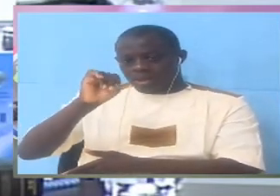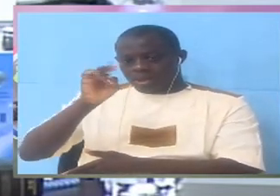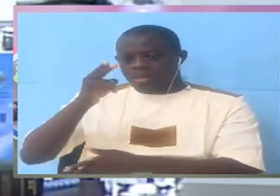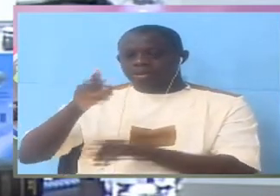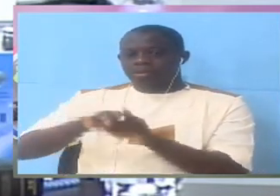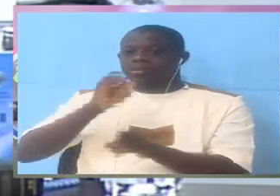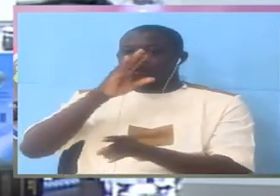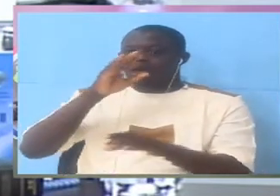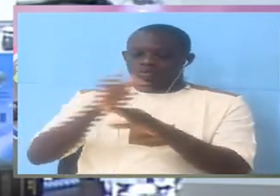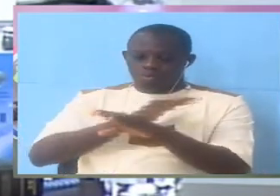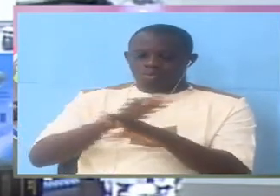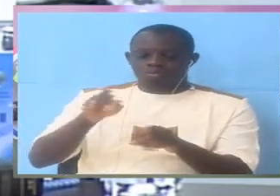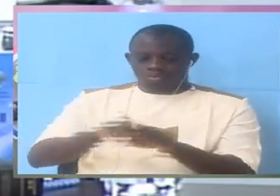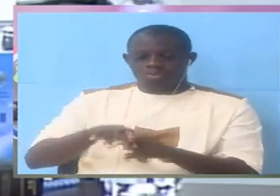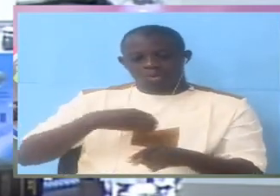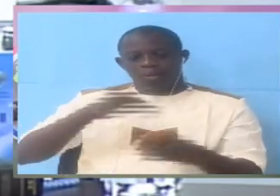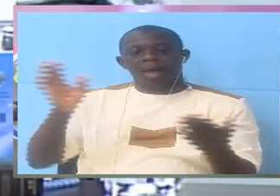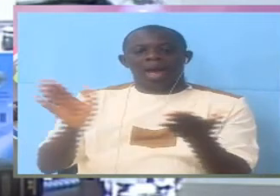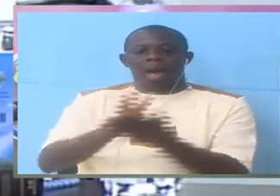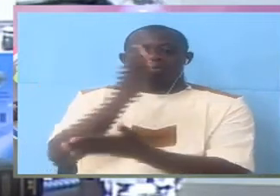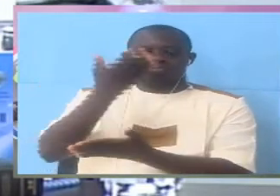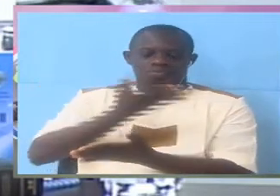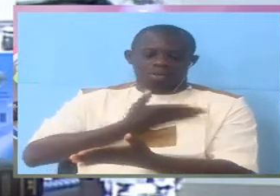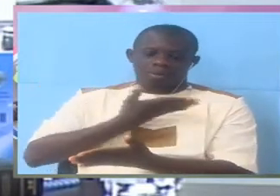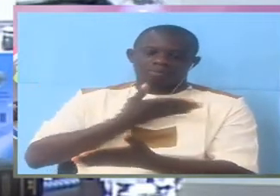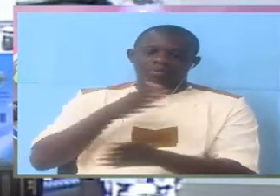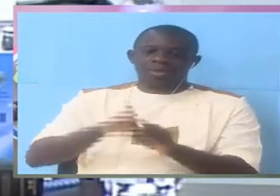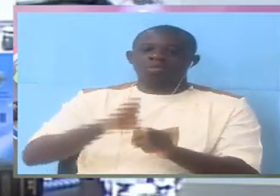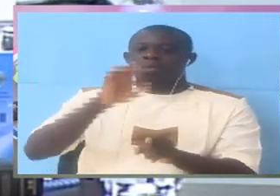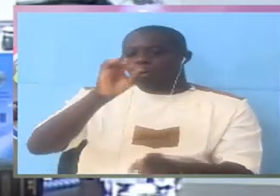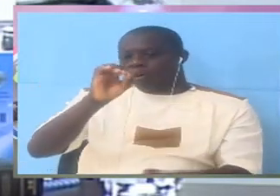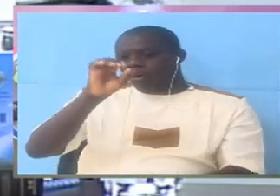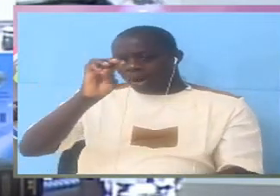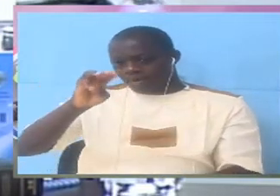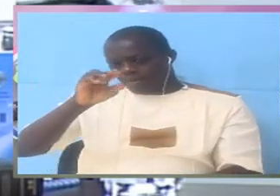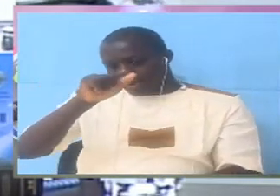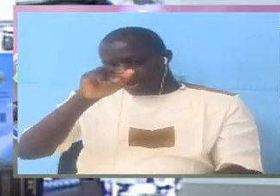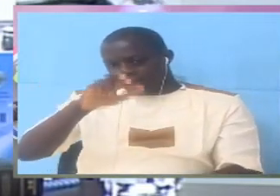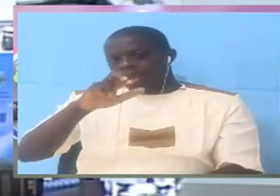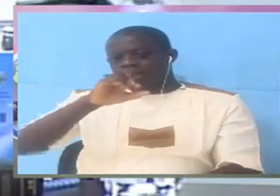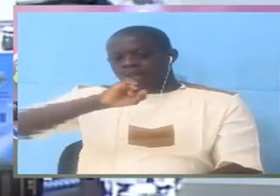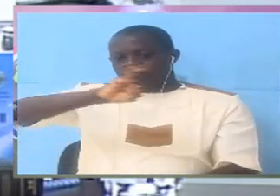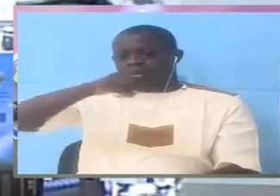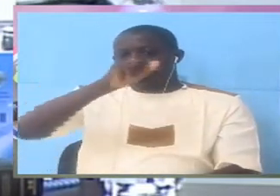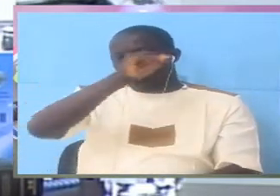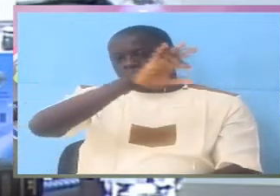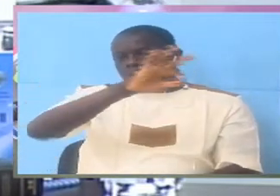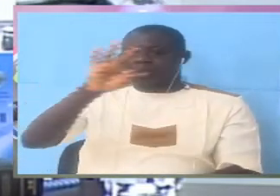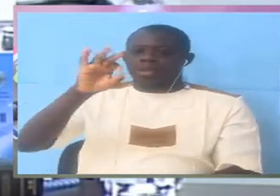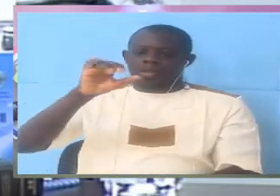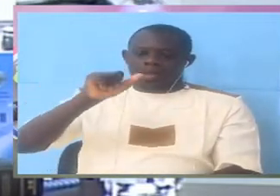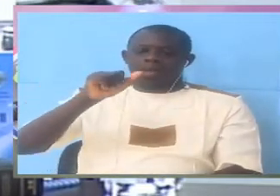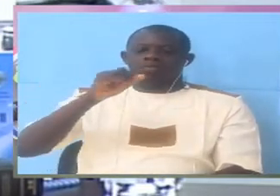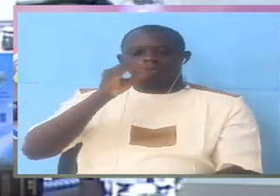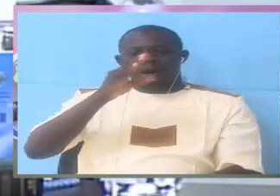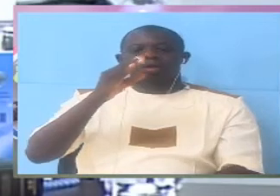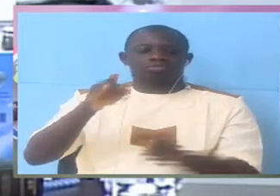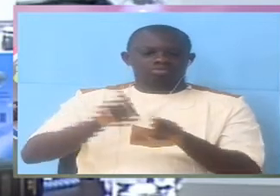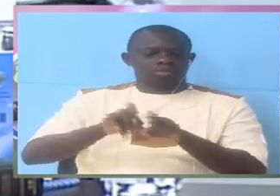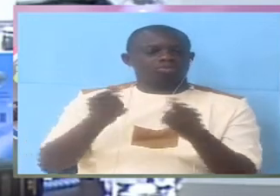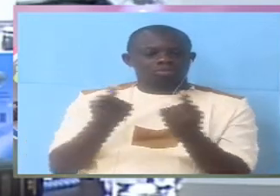Ibrahim Jata said he was undressed. Omar Jata said he was undressed. Omar Dabo said he was